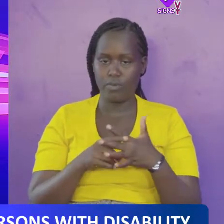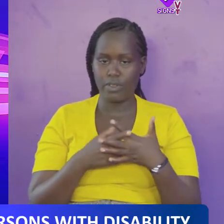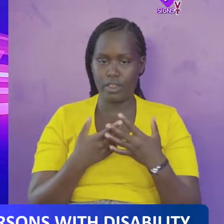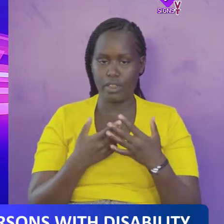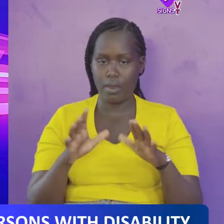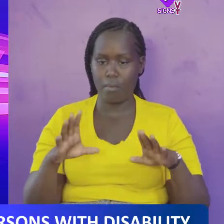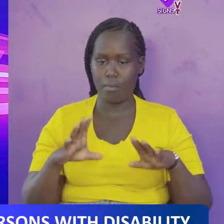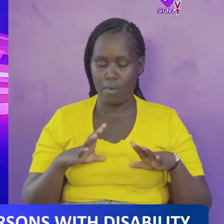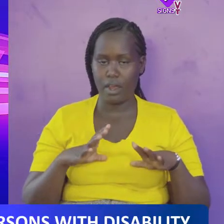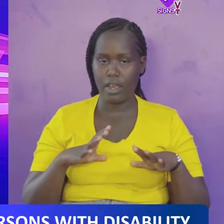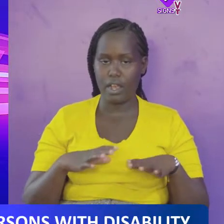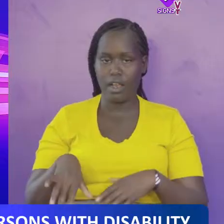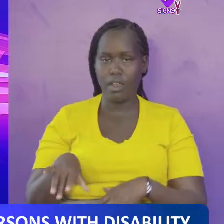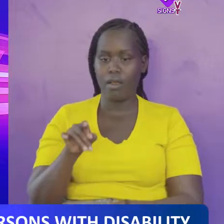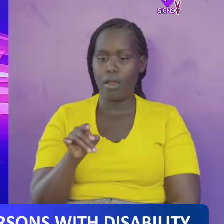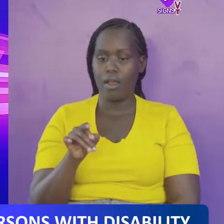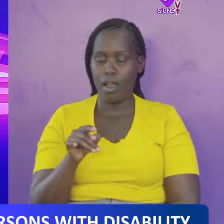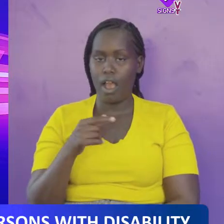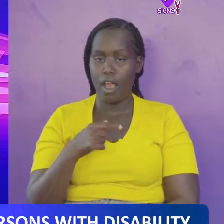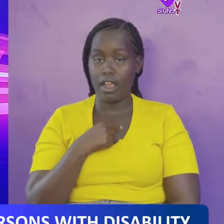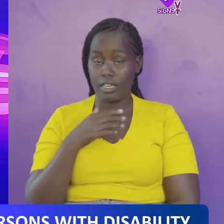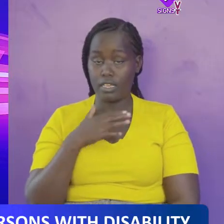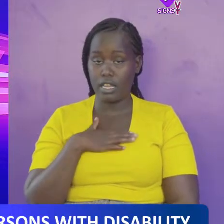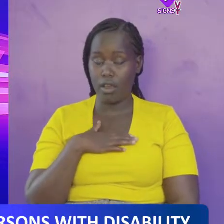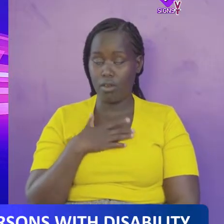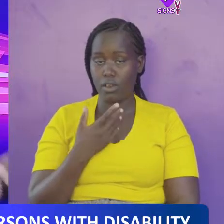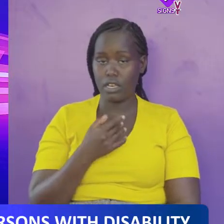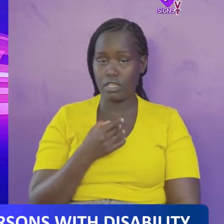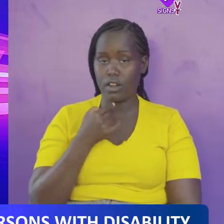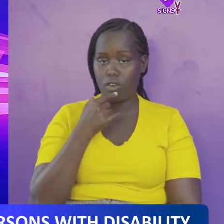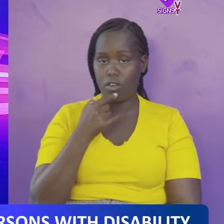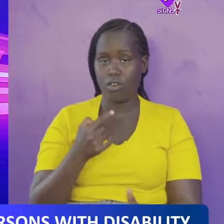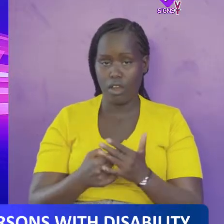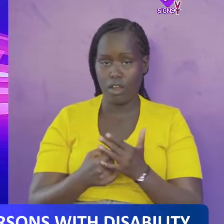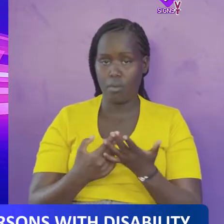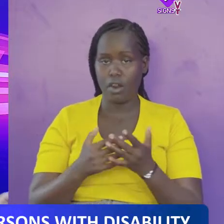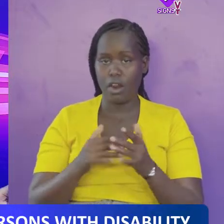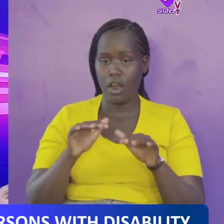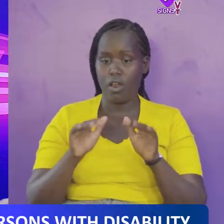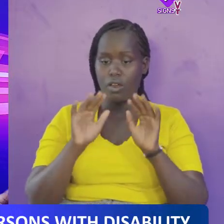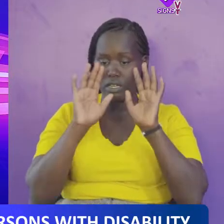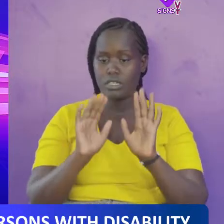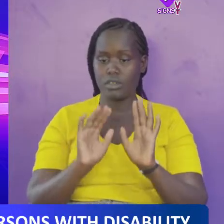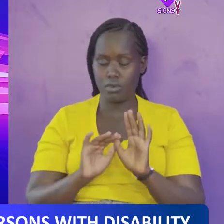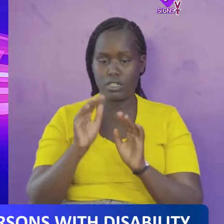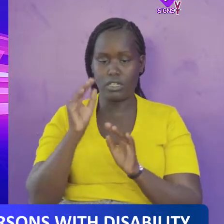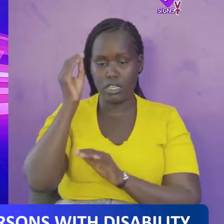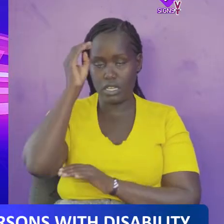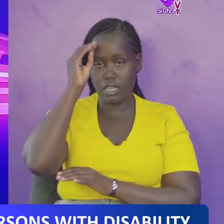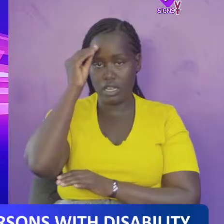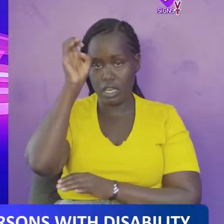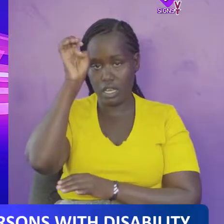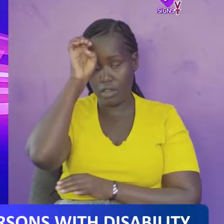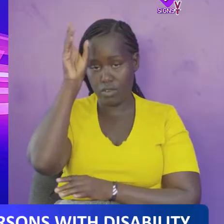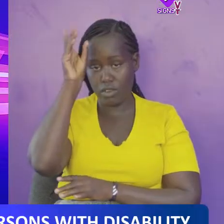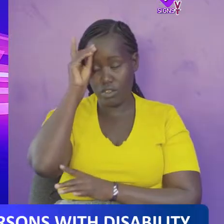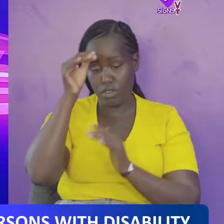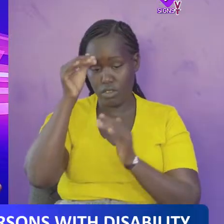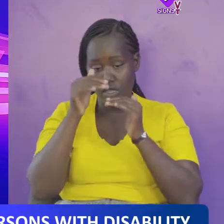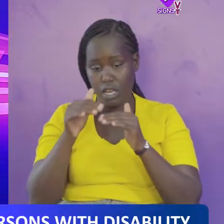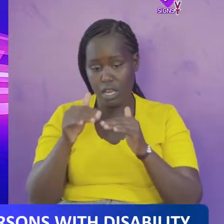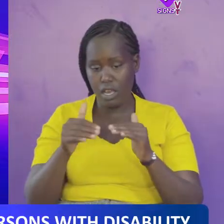how, yes, it is quite important how education is a leveler, despite the fact that it is a challenge as far